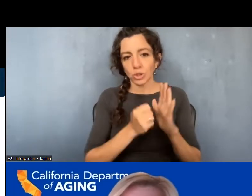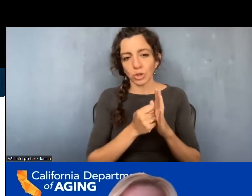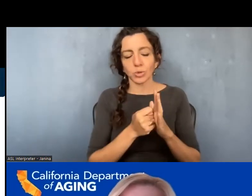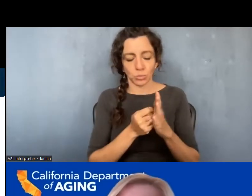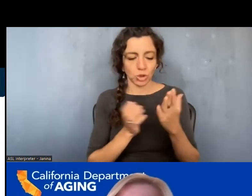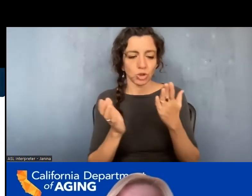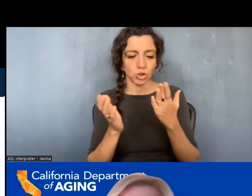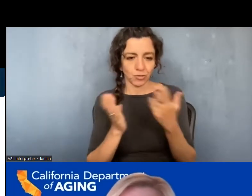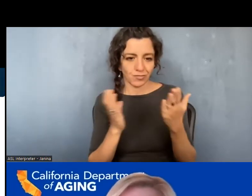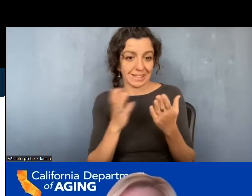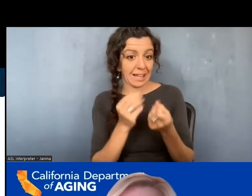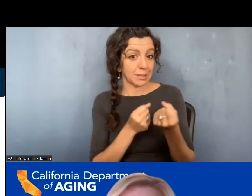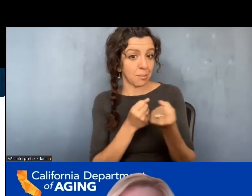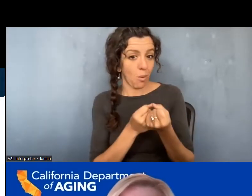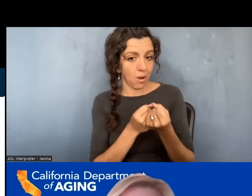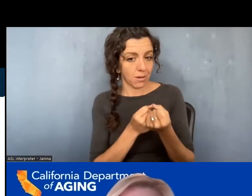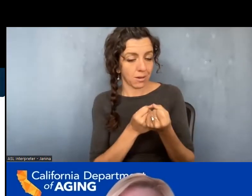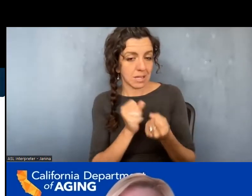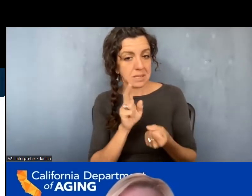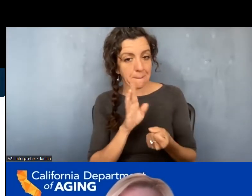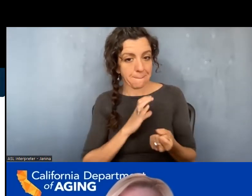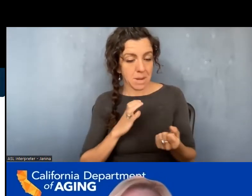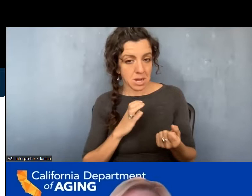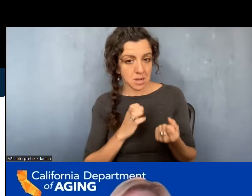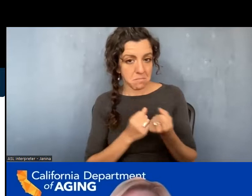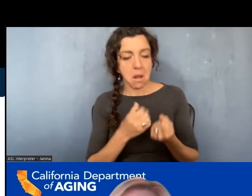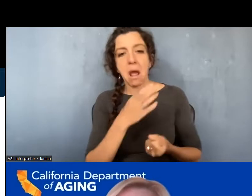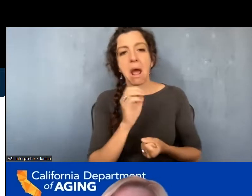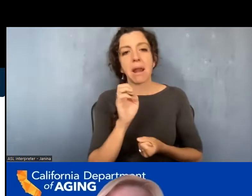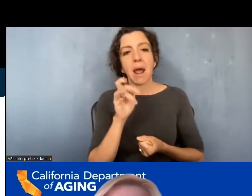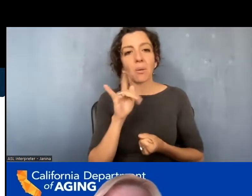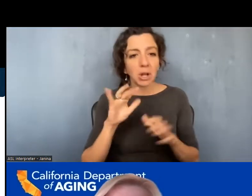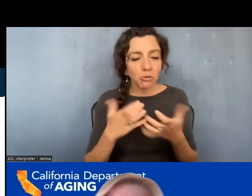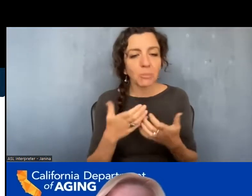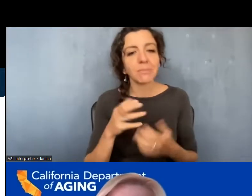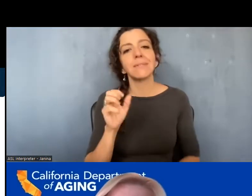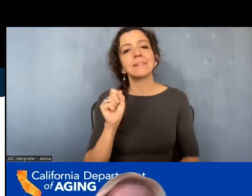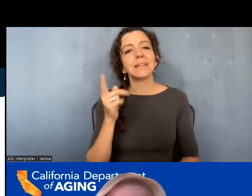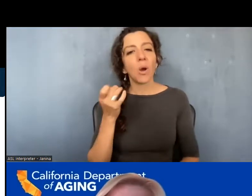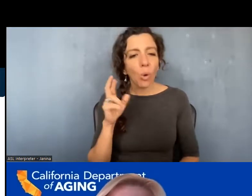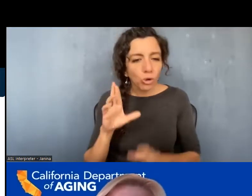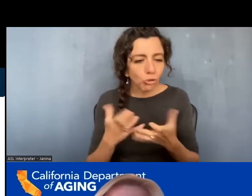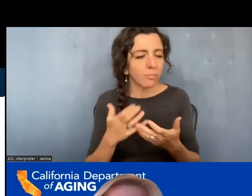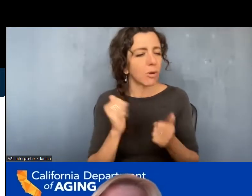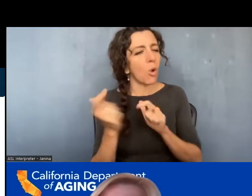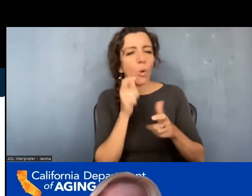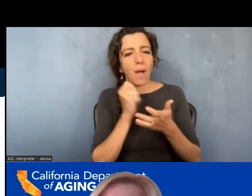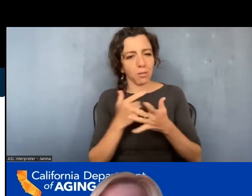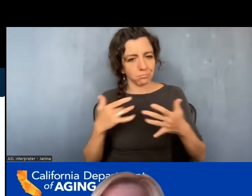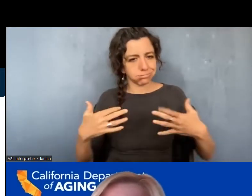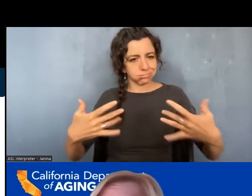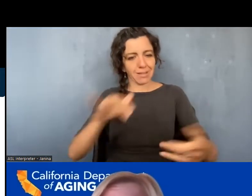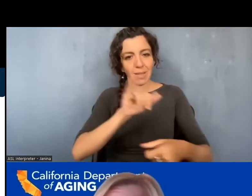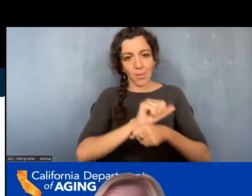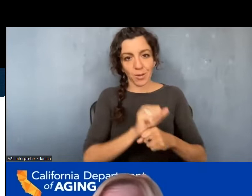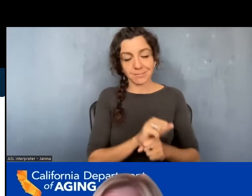Subcommittee report, to the Equity Work Group, and to the stakeholder groups that continue to advance that work. We also have